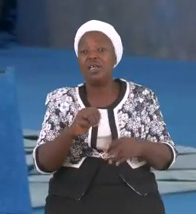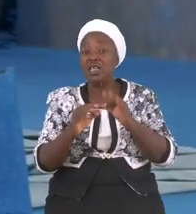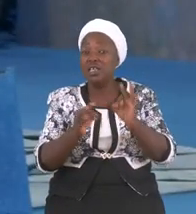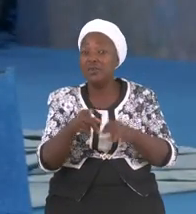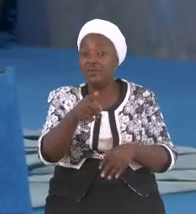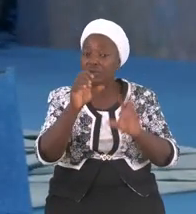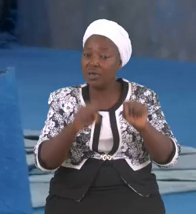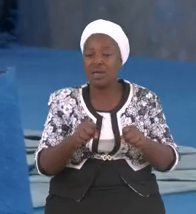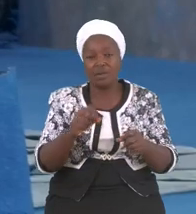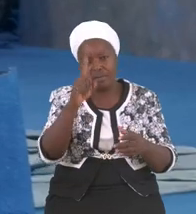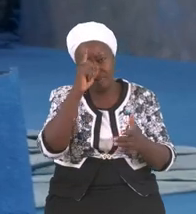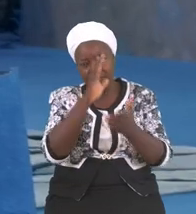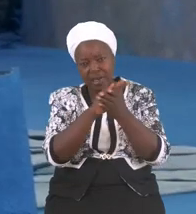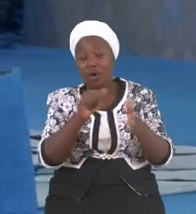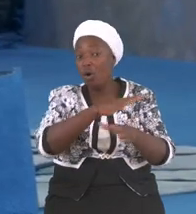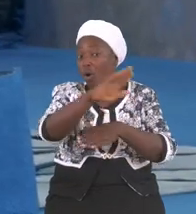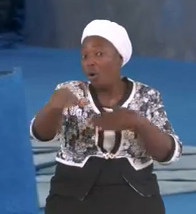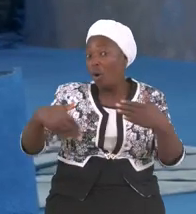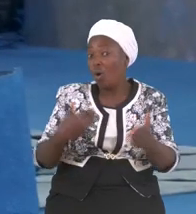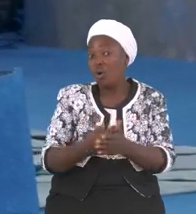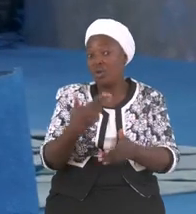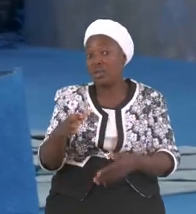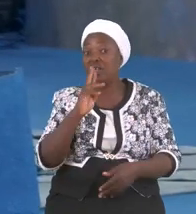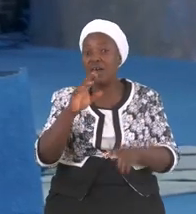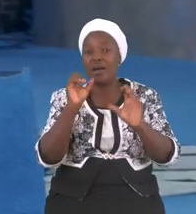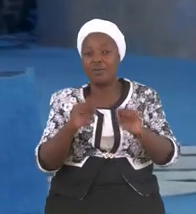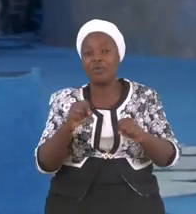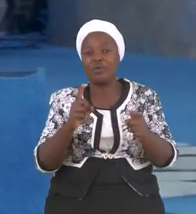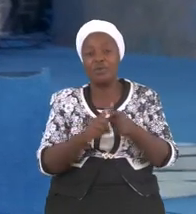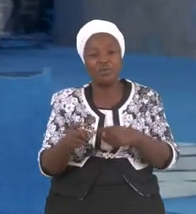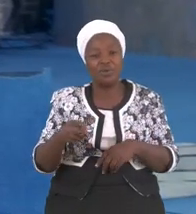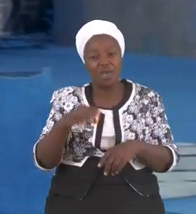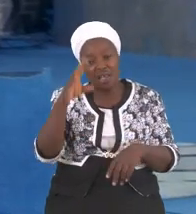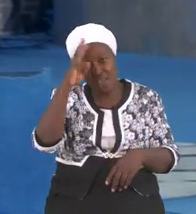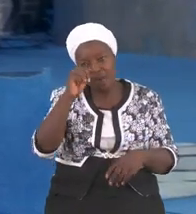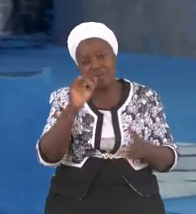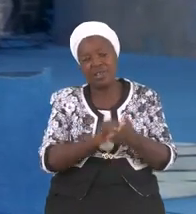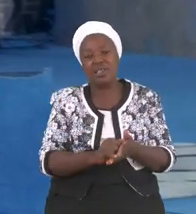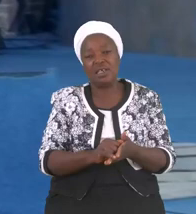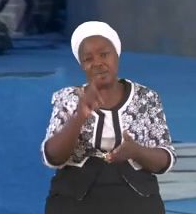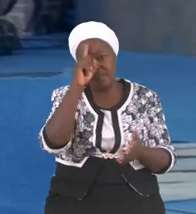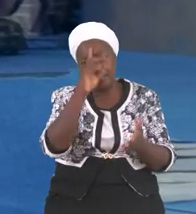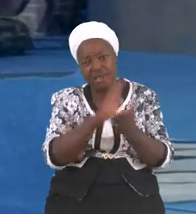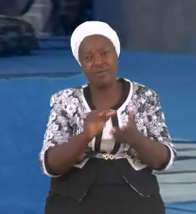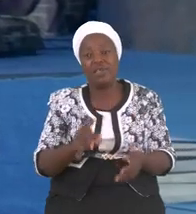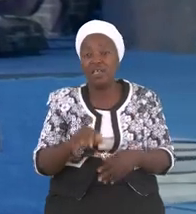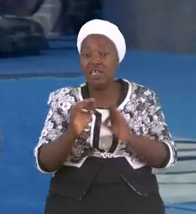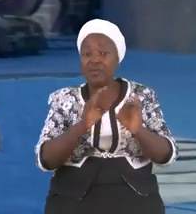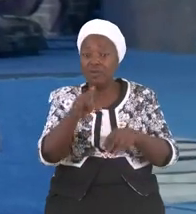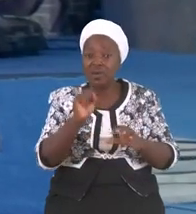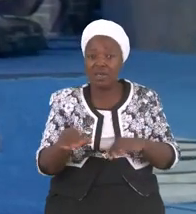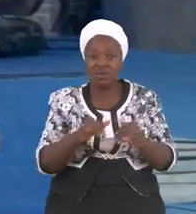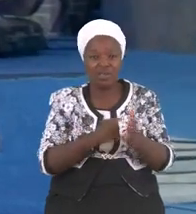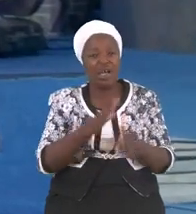believe, all things are possible to him that believeth. If you can only, and thank God you